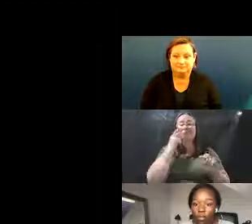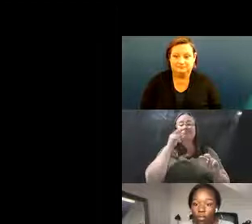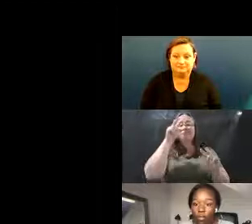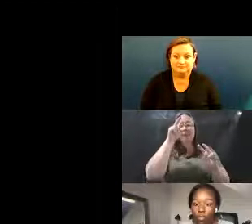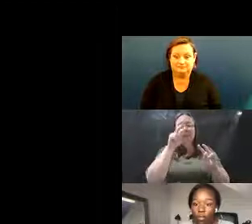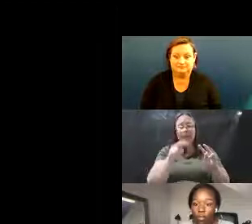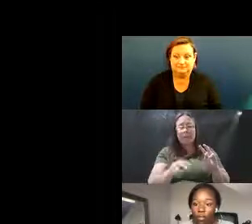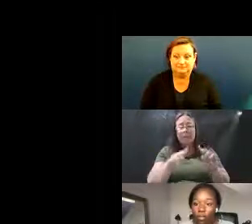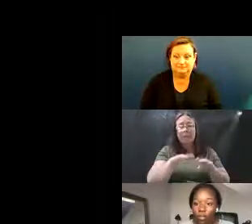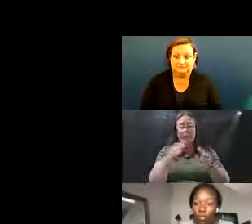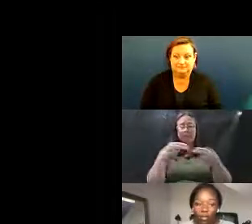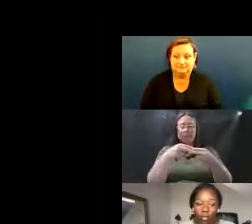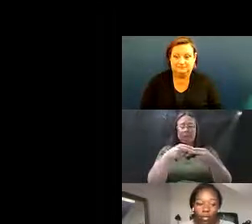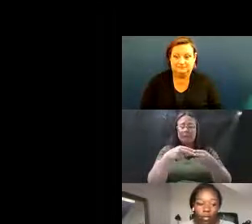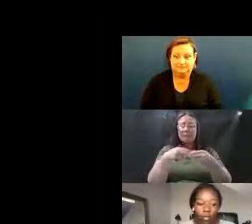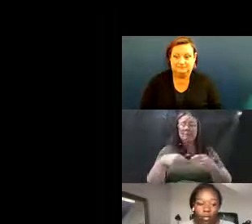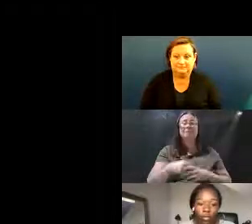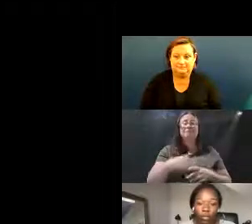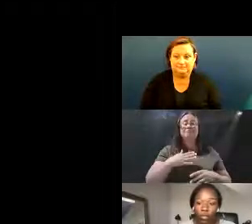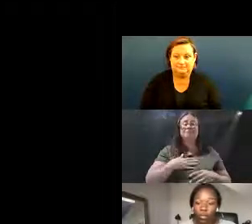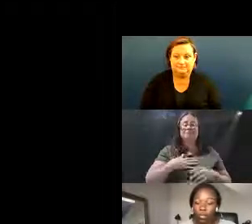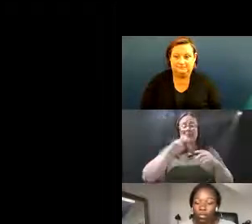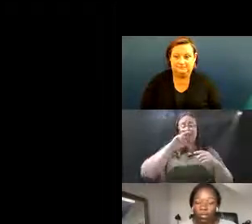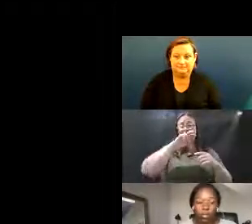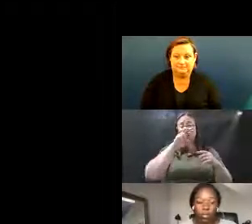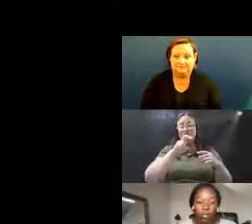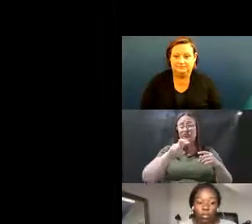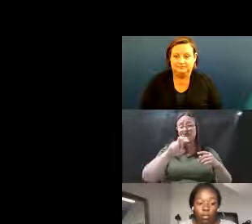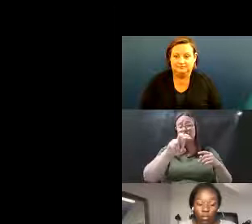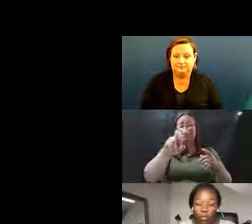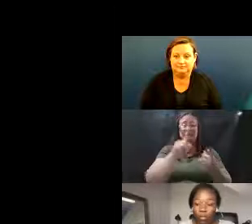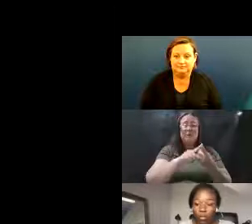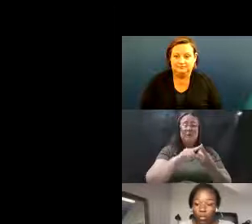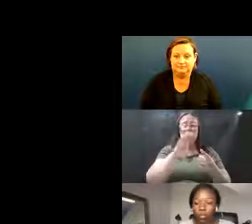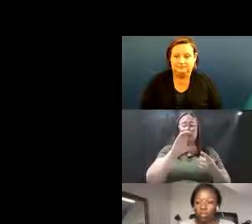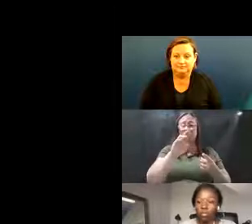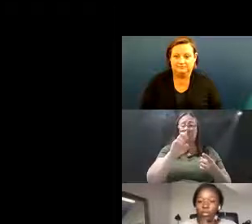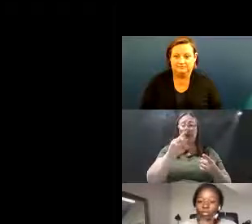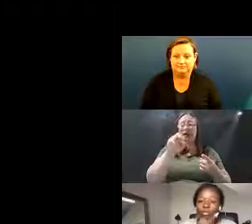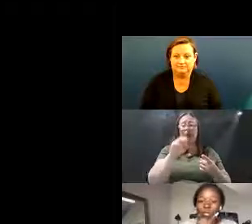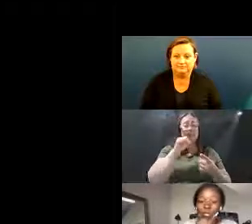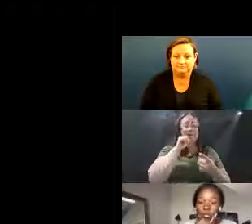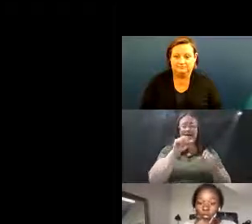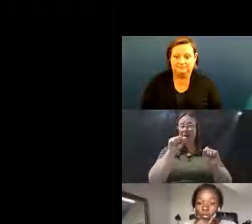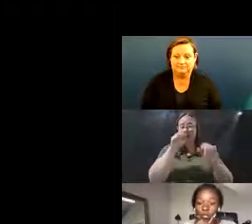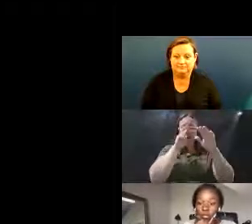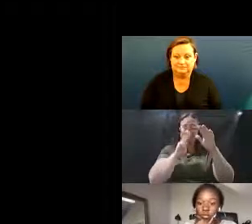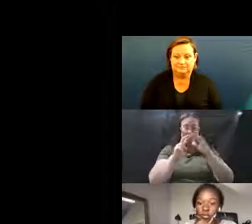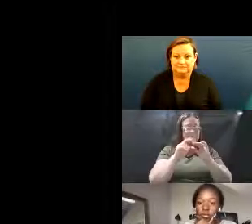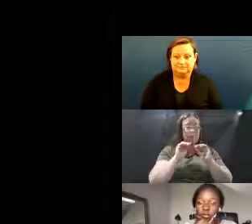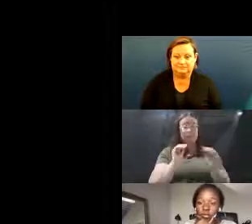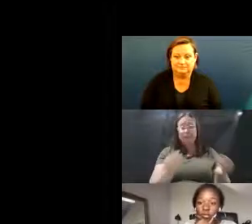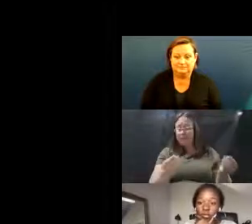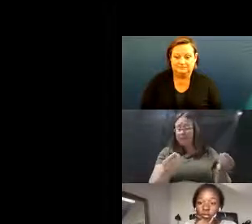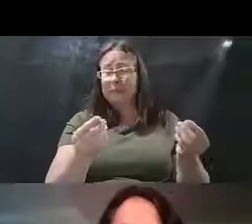opening slide, my journey to Colorado was not predictable at all. In